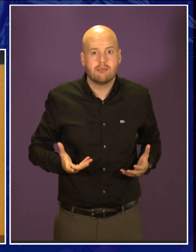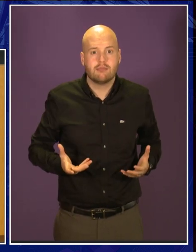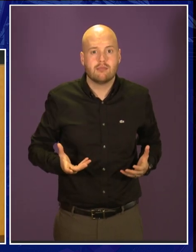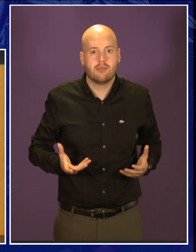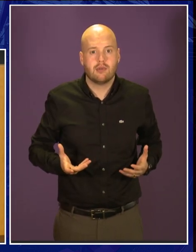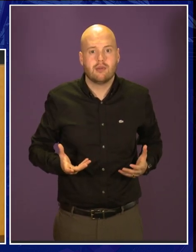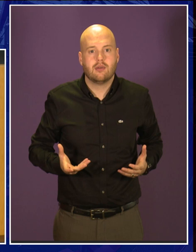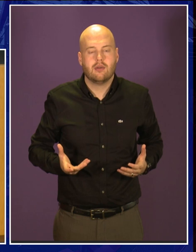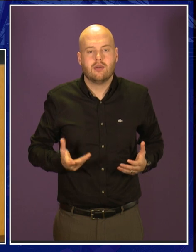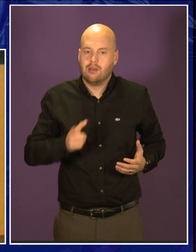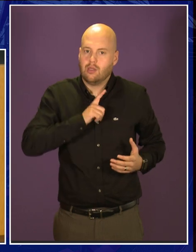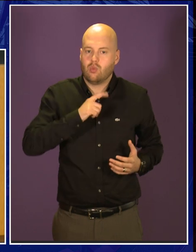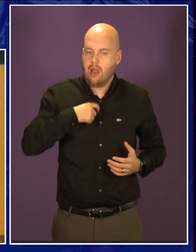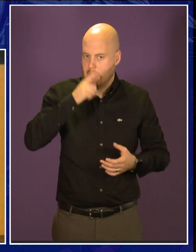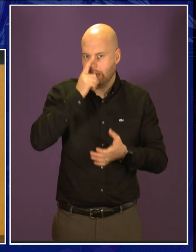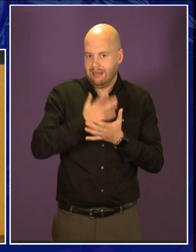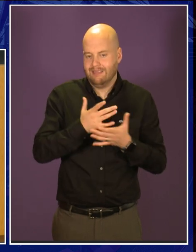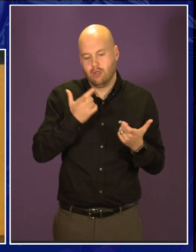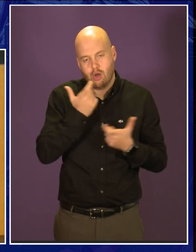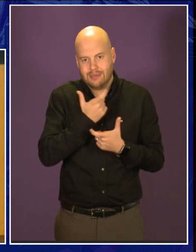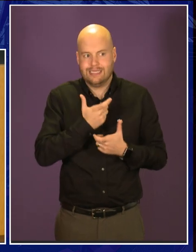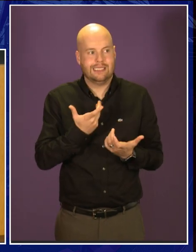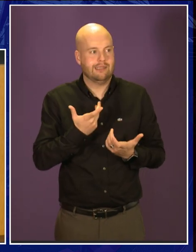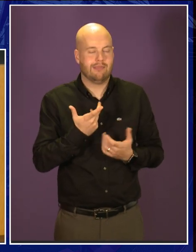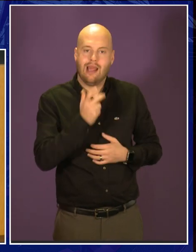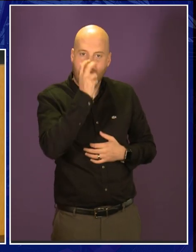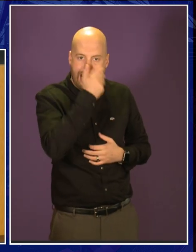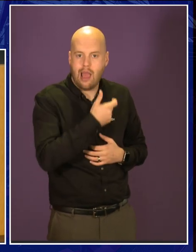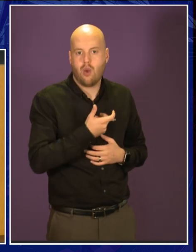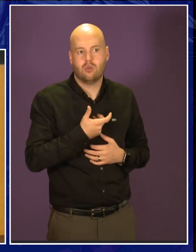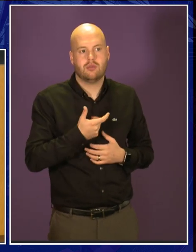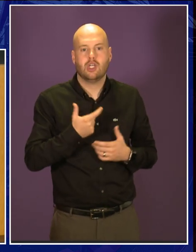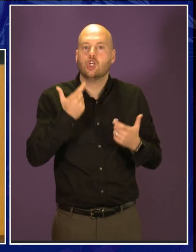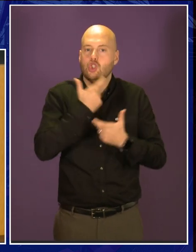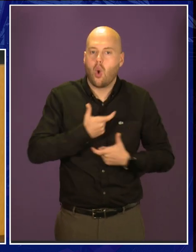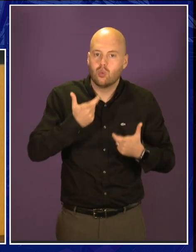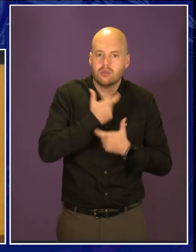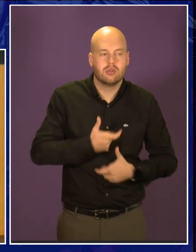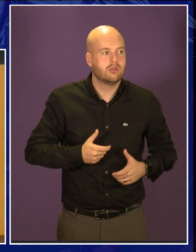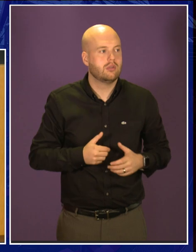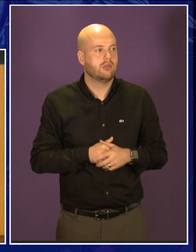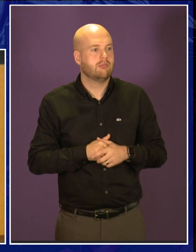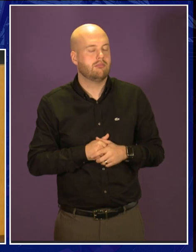the why I believe in comedy. I believe in clowning, and I believe in jokes.